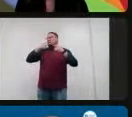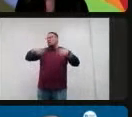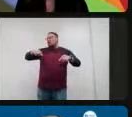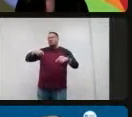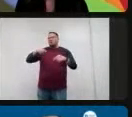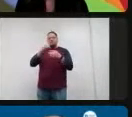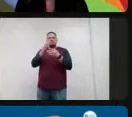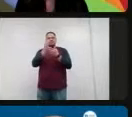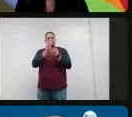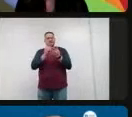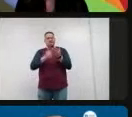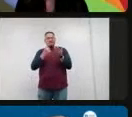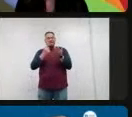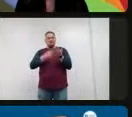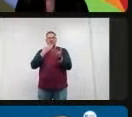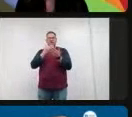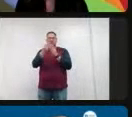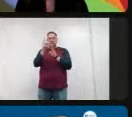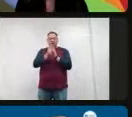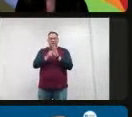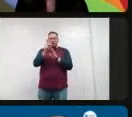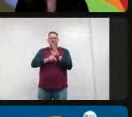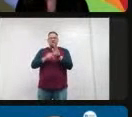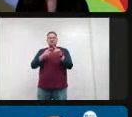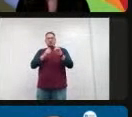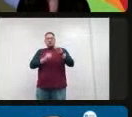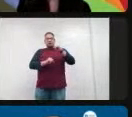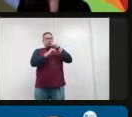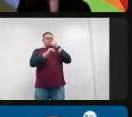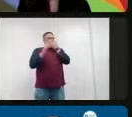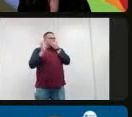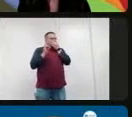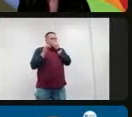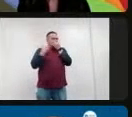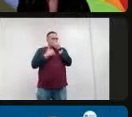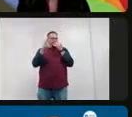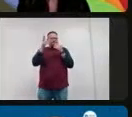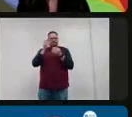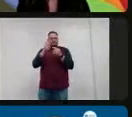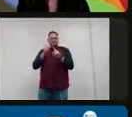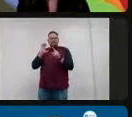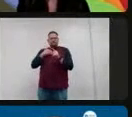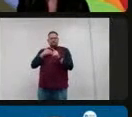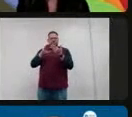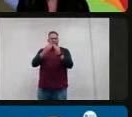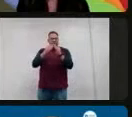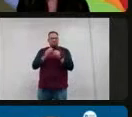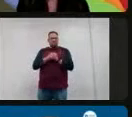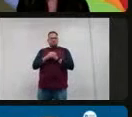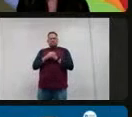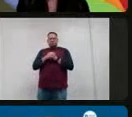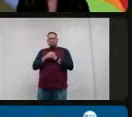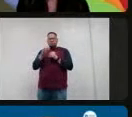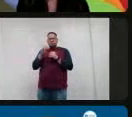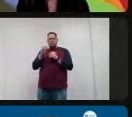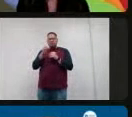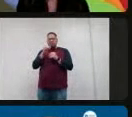from advocacy group like we have had in our community. Sometimes we have to make room for even the small